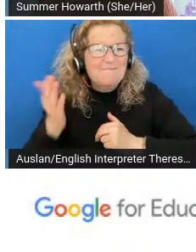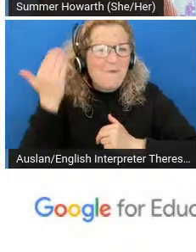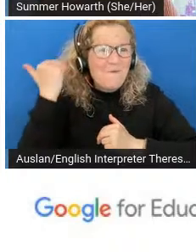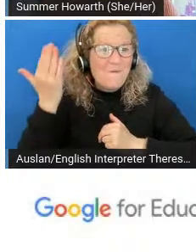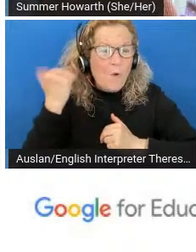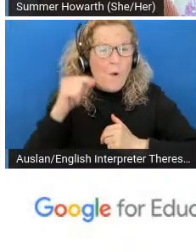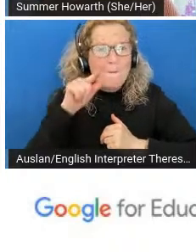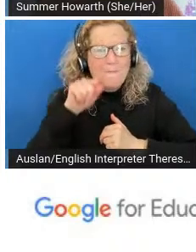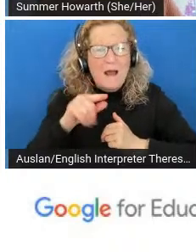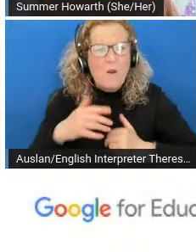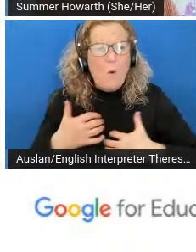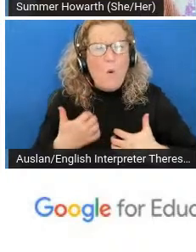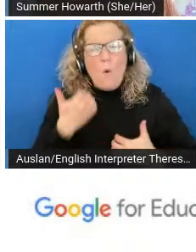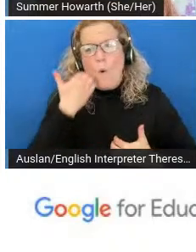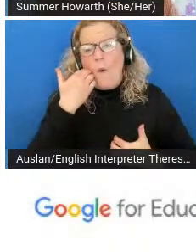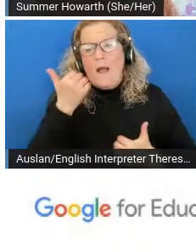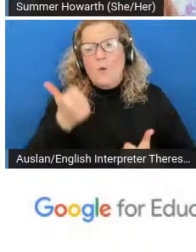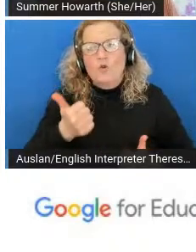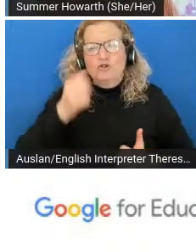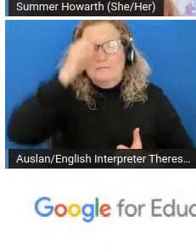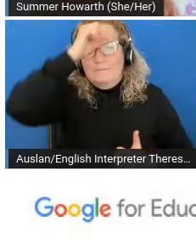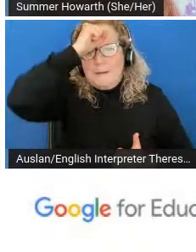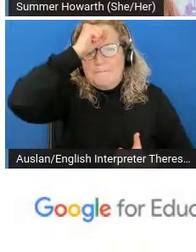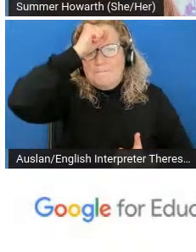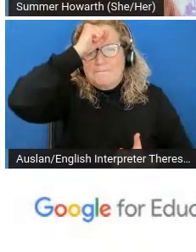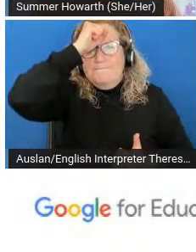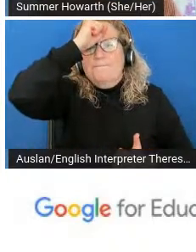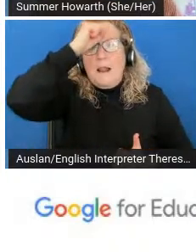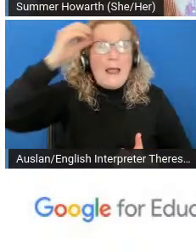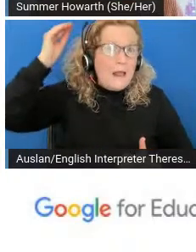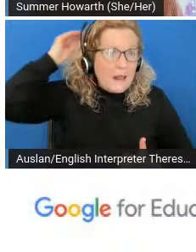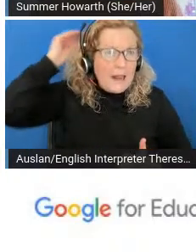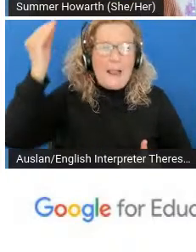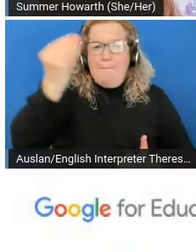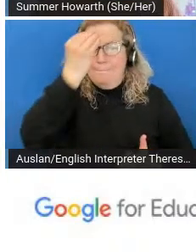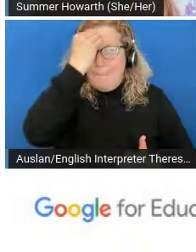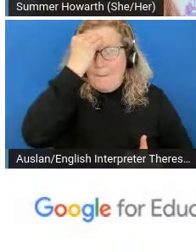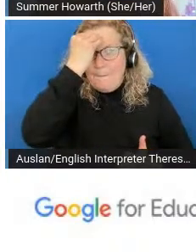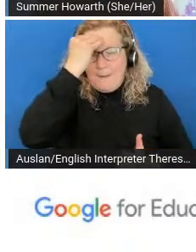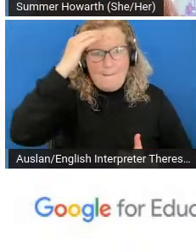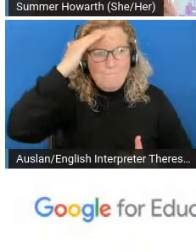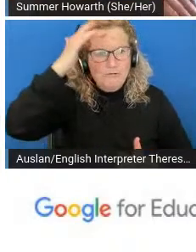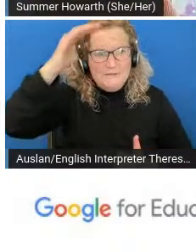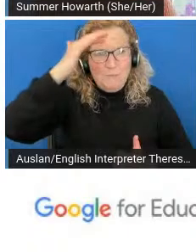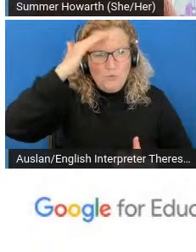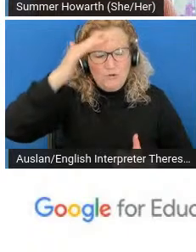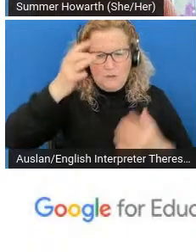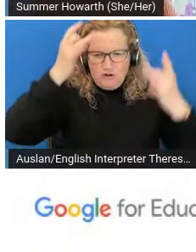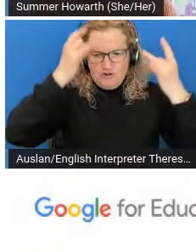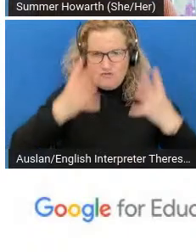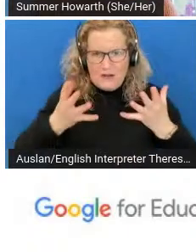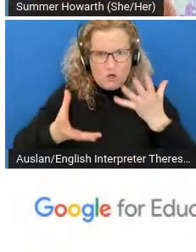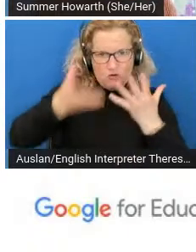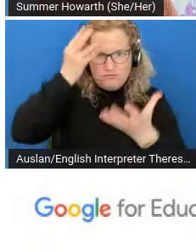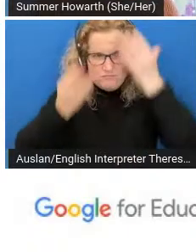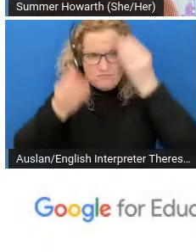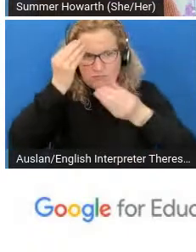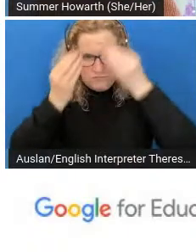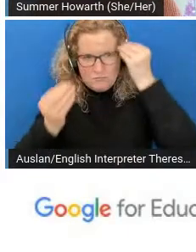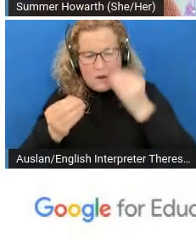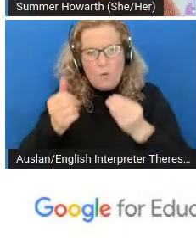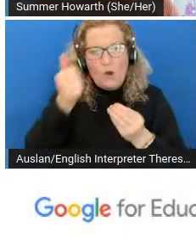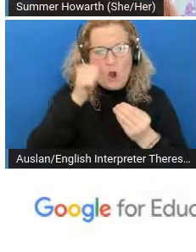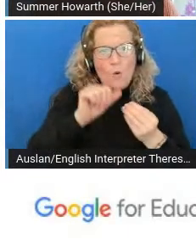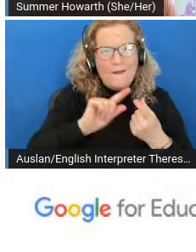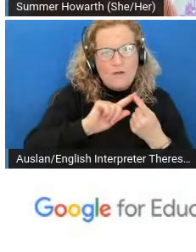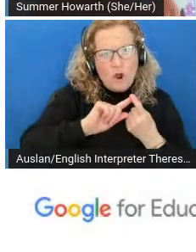in our principles so that we can be really well calibrated for what it is that we are having a look at. We know that there is that continuity of learning